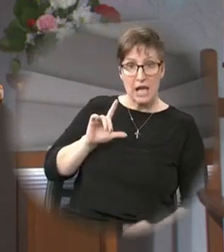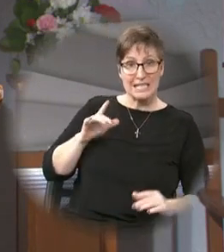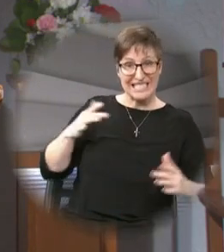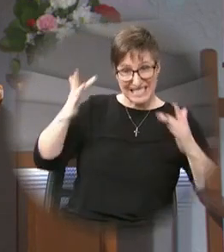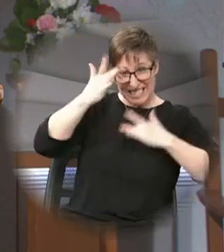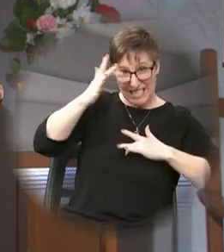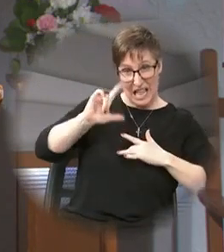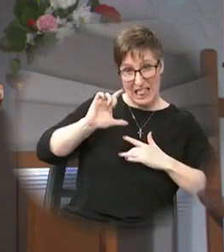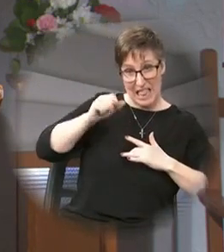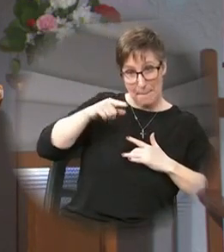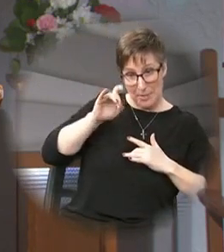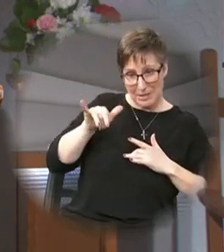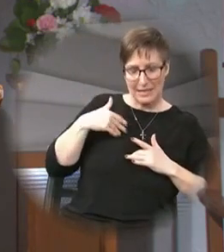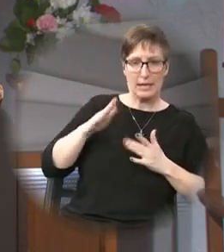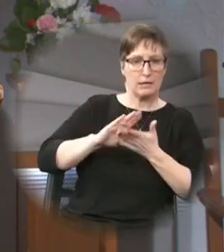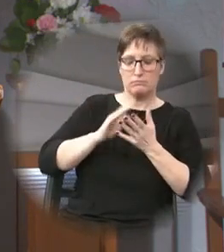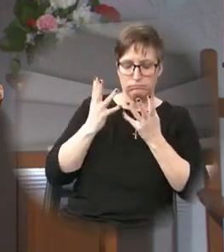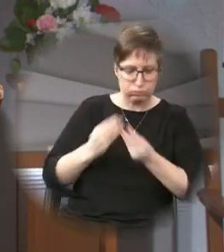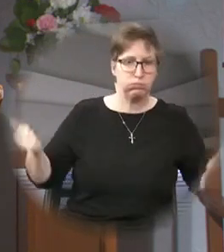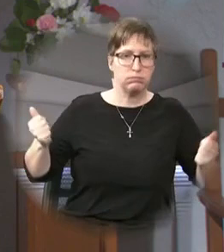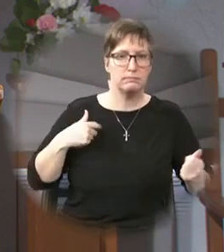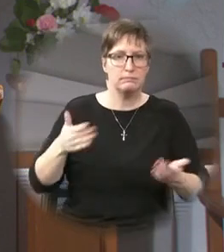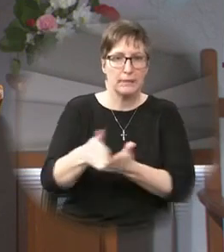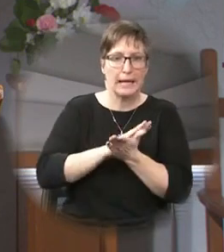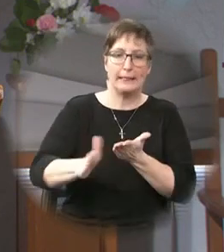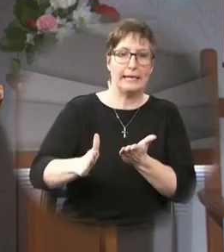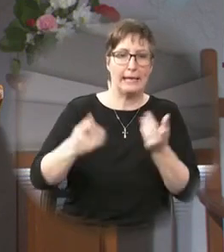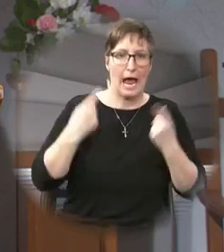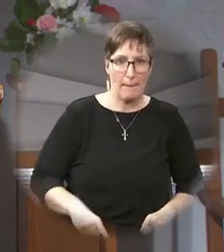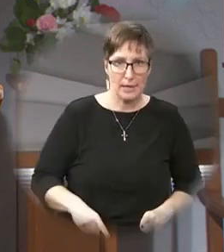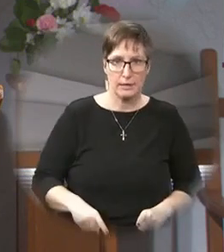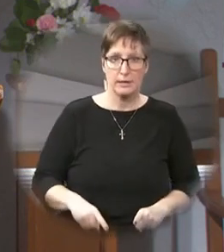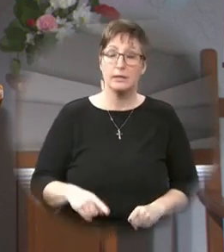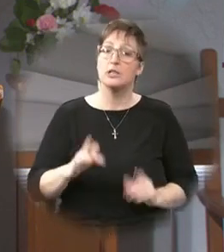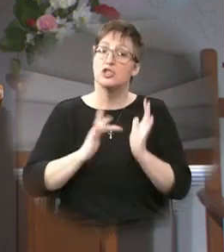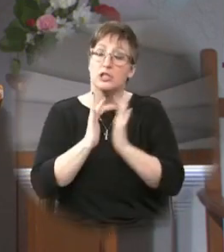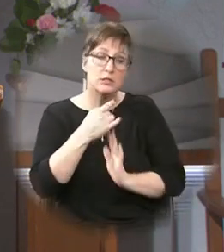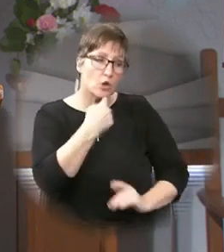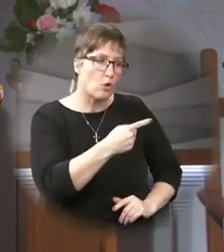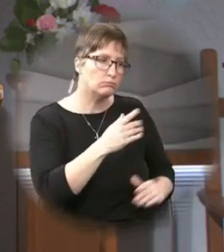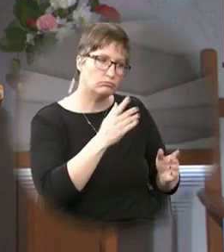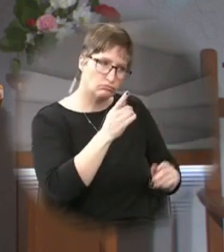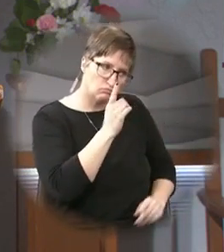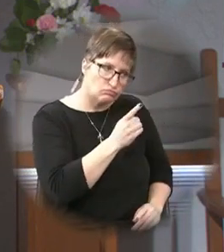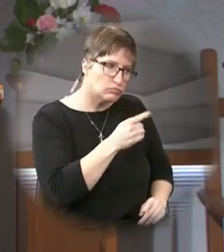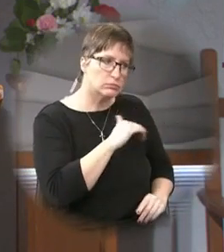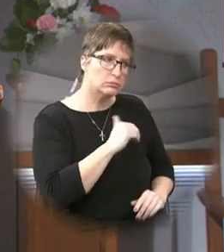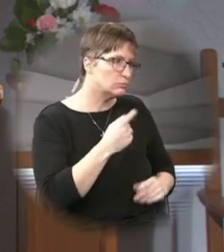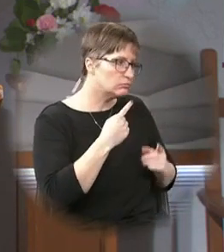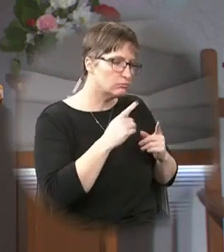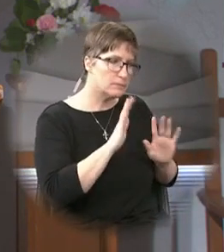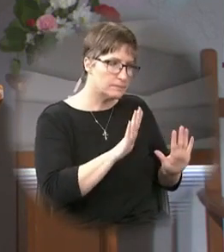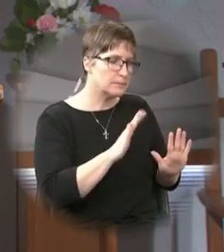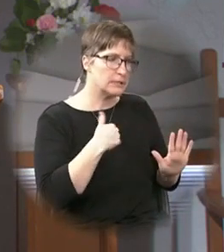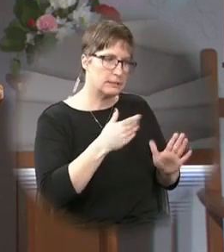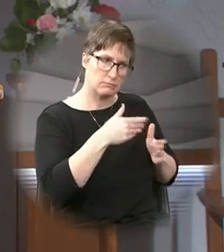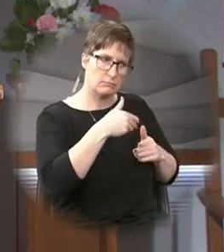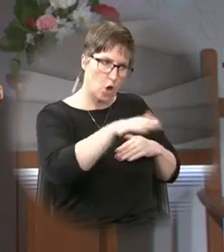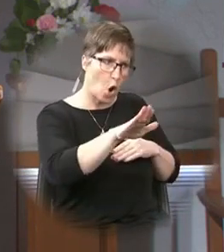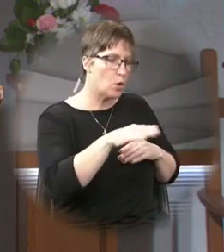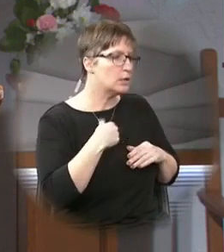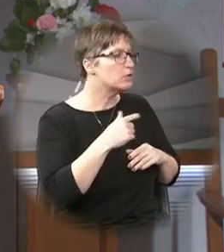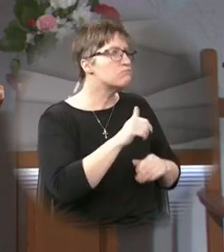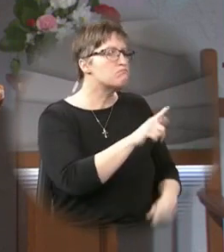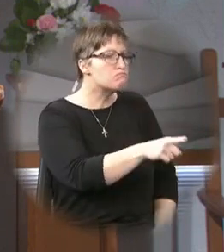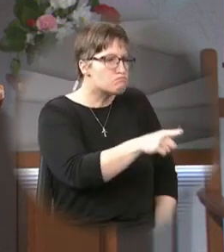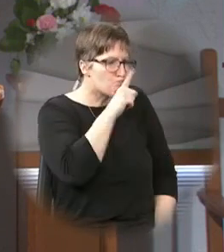him immediately, and he was made clean. Then, warning him sternly, he dismissed him at once. He said to him, "See that